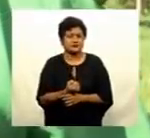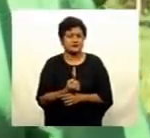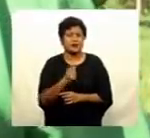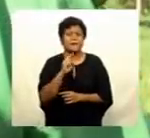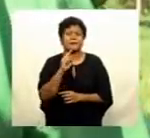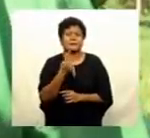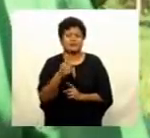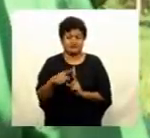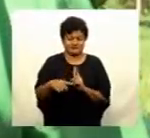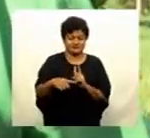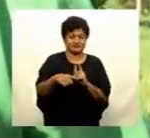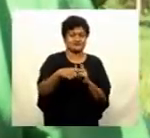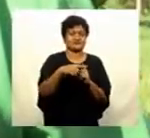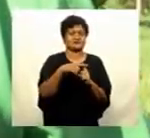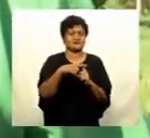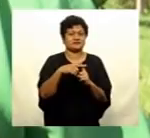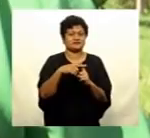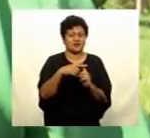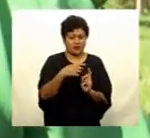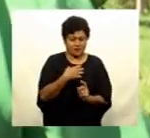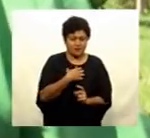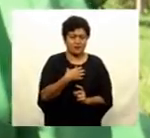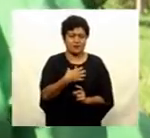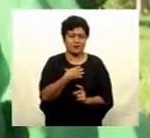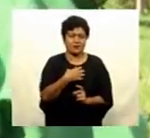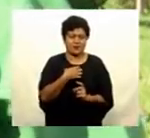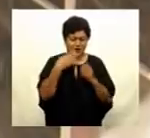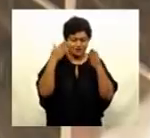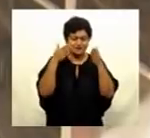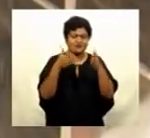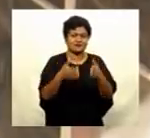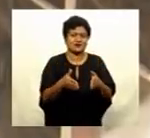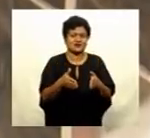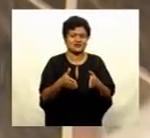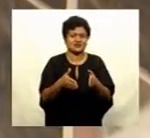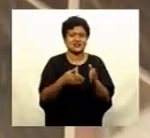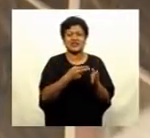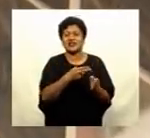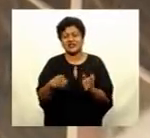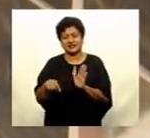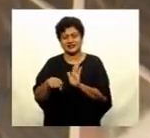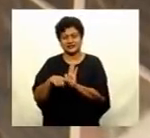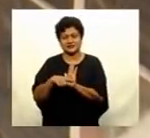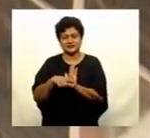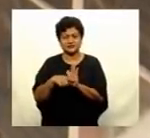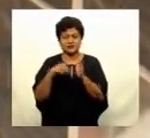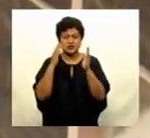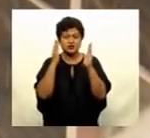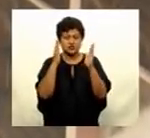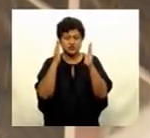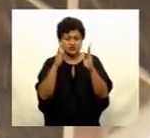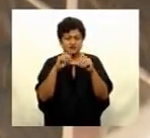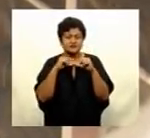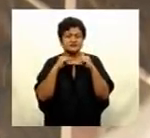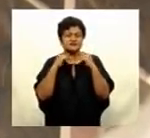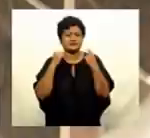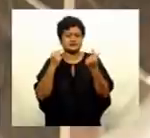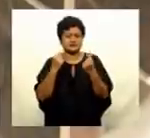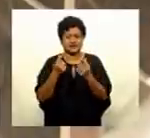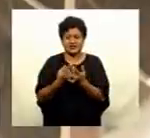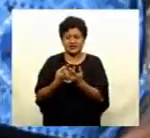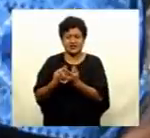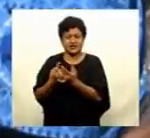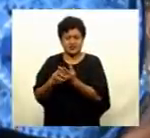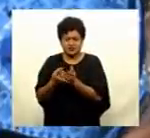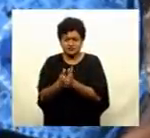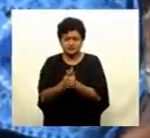positive side of things is more than the negative side. Other church ministers and lay preachers across the different Methodist